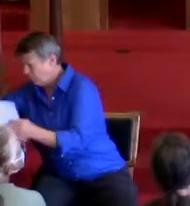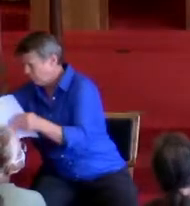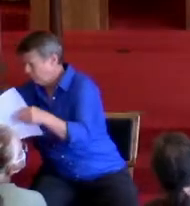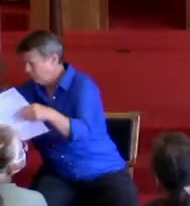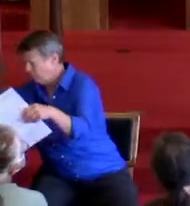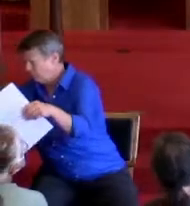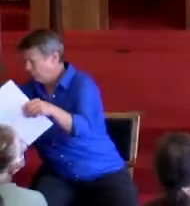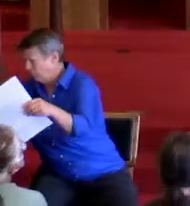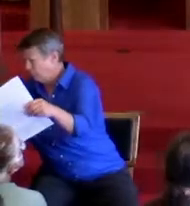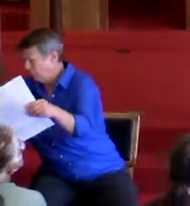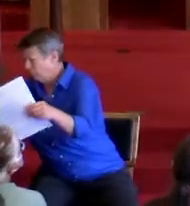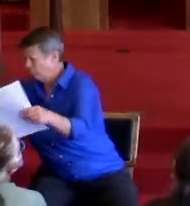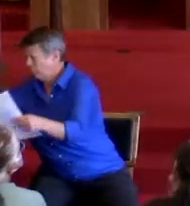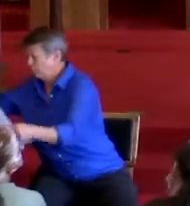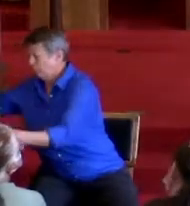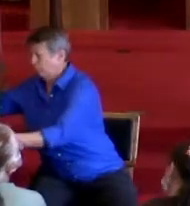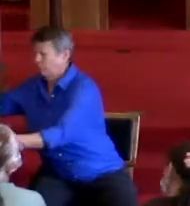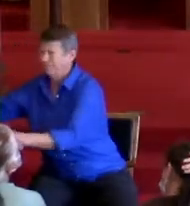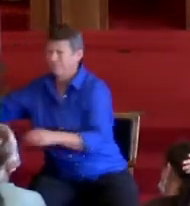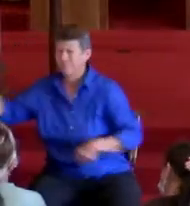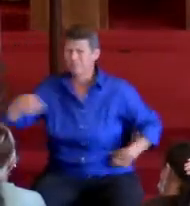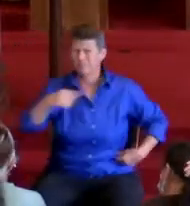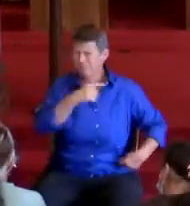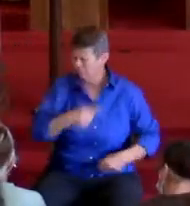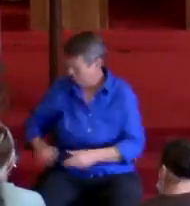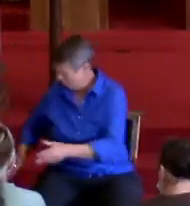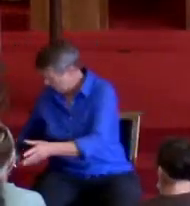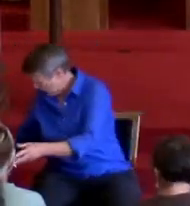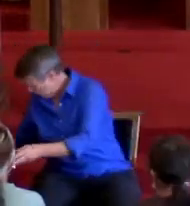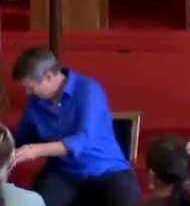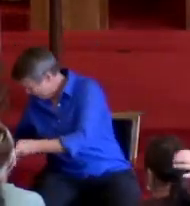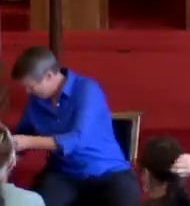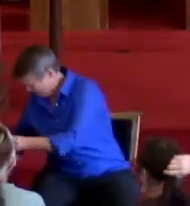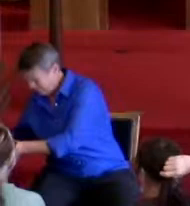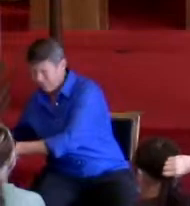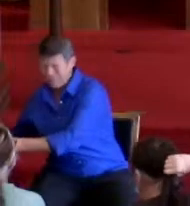Jesus has a lot of strange parables.